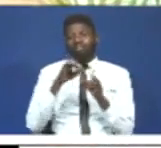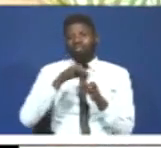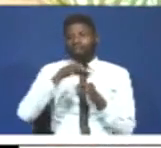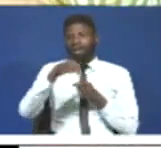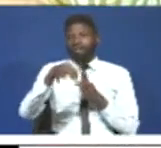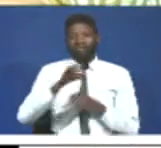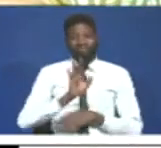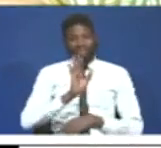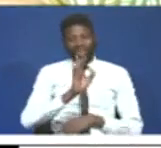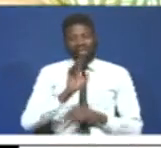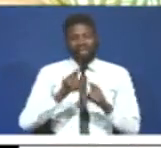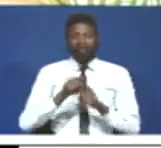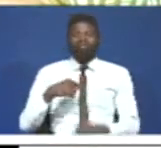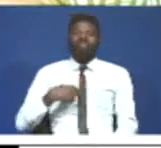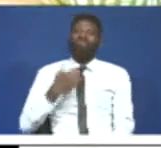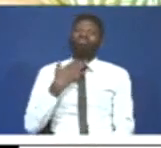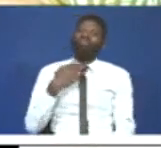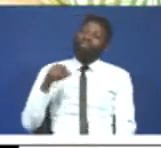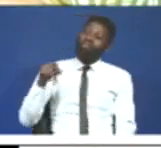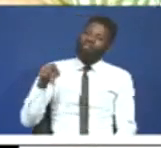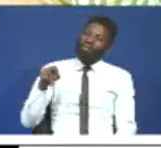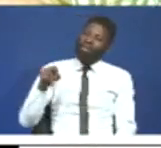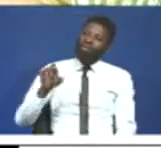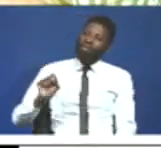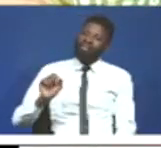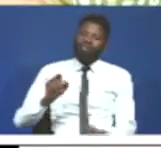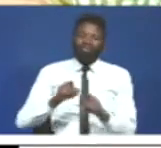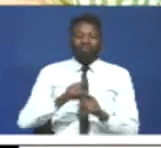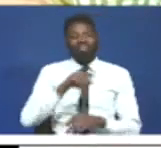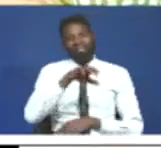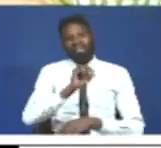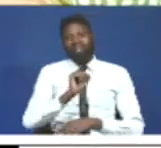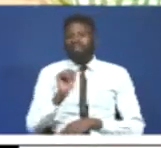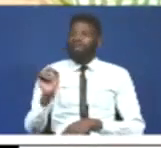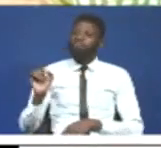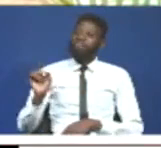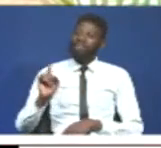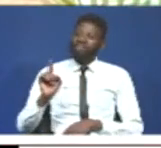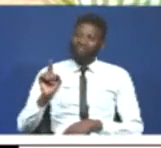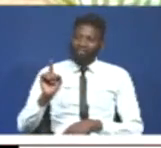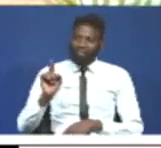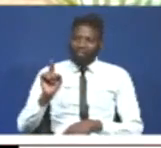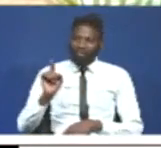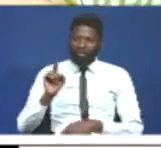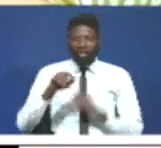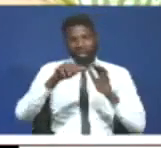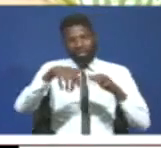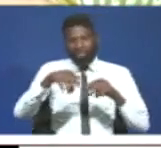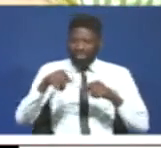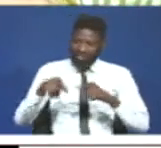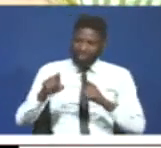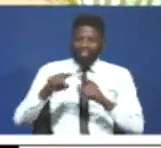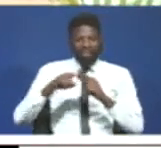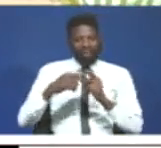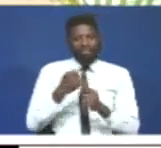and the CS Ministry of Agriculture to begin to make sure that that